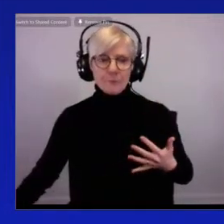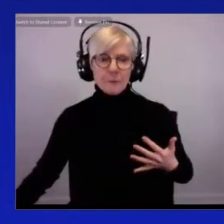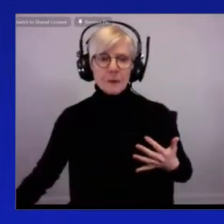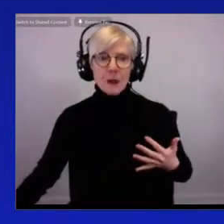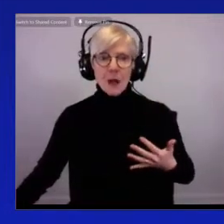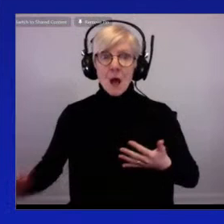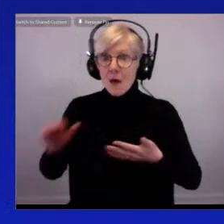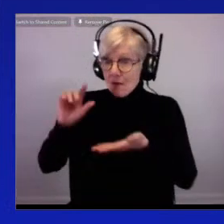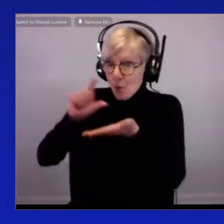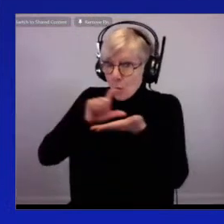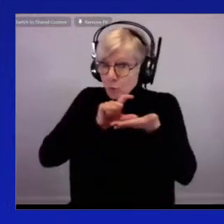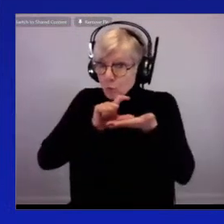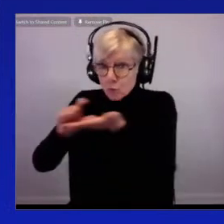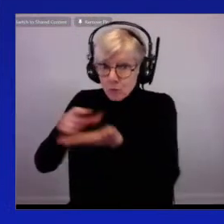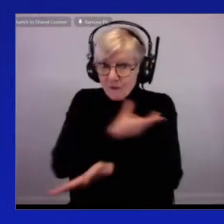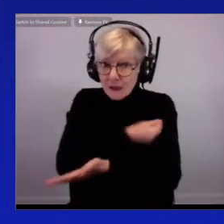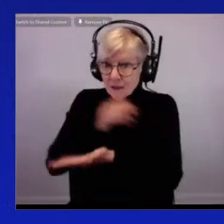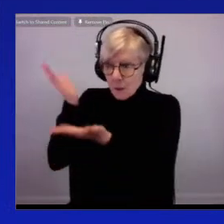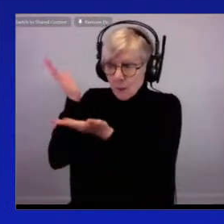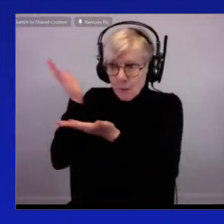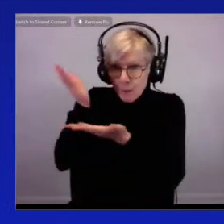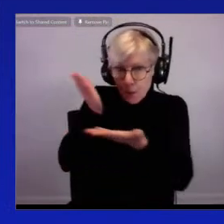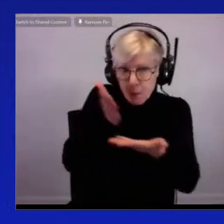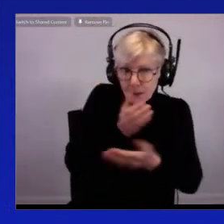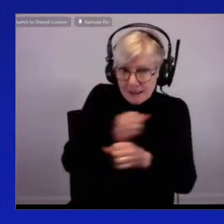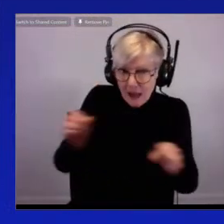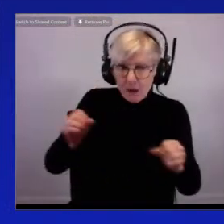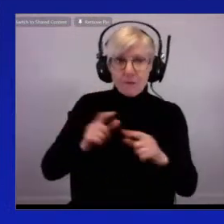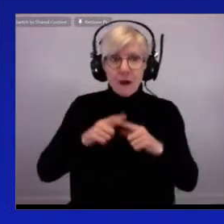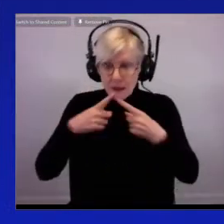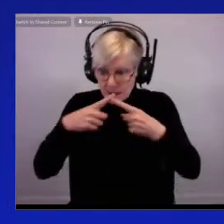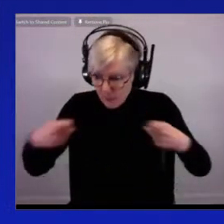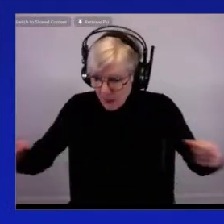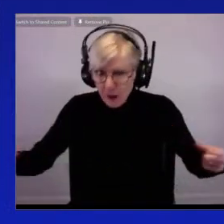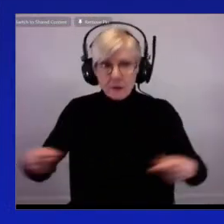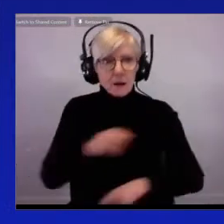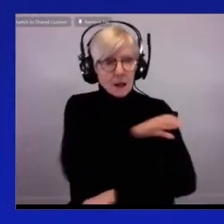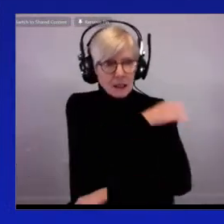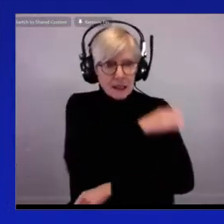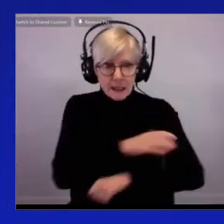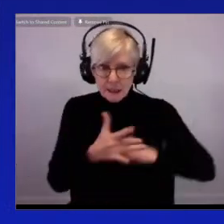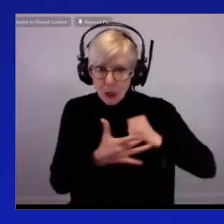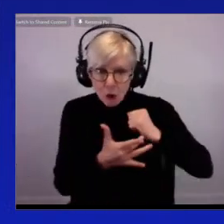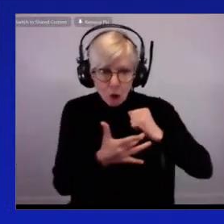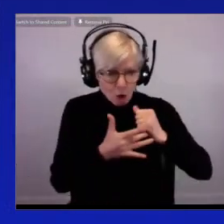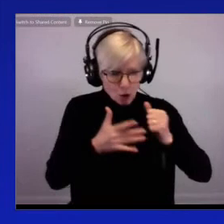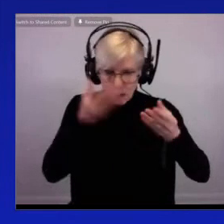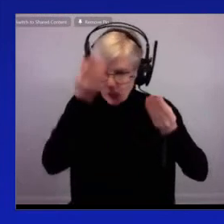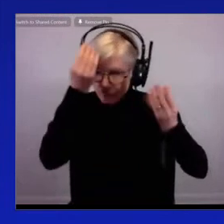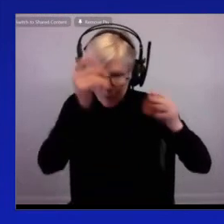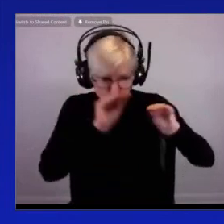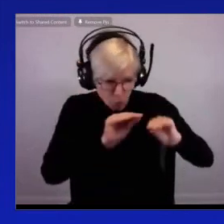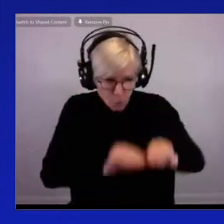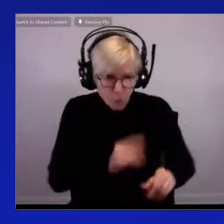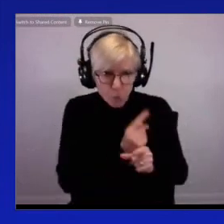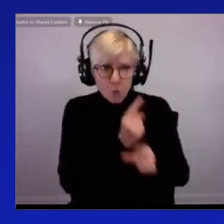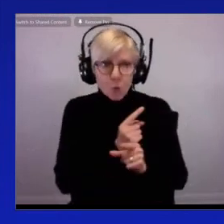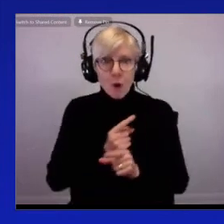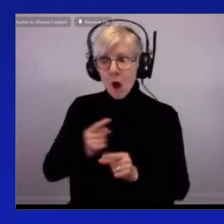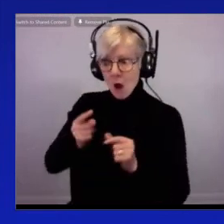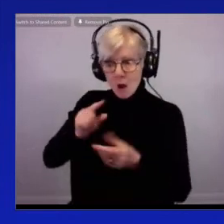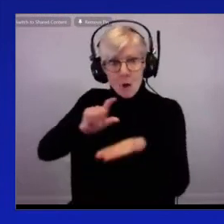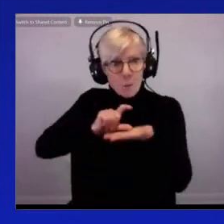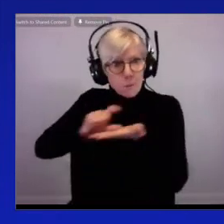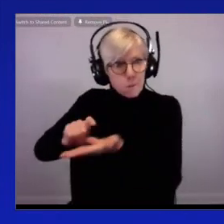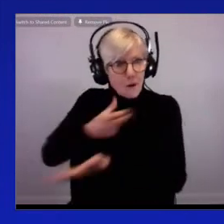safe transportation of the vaccine, supplies, clinic technology and data management, the cold storage of vaccine as well